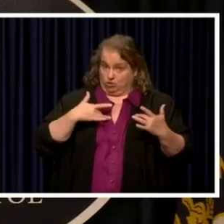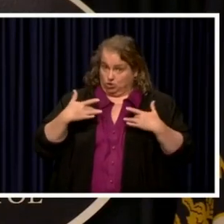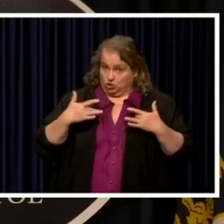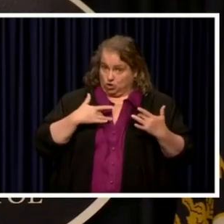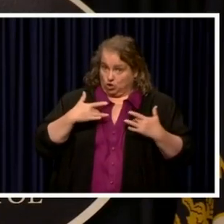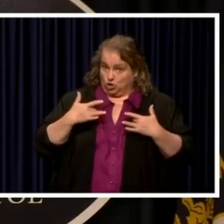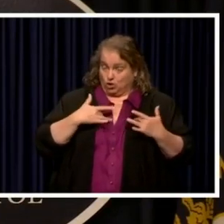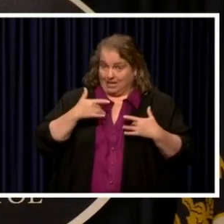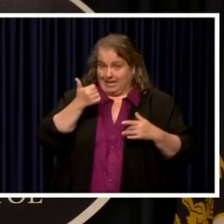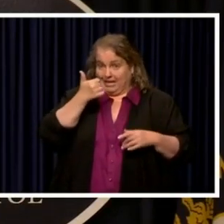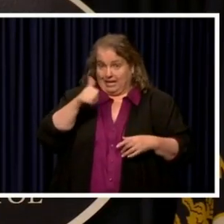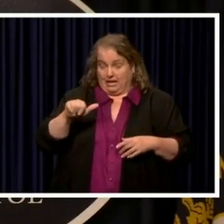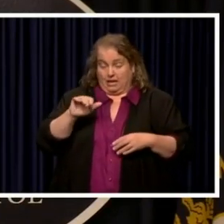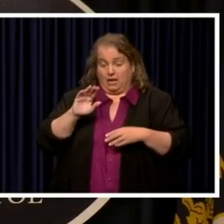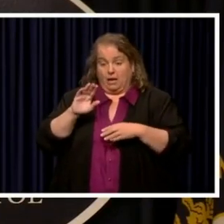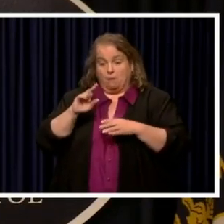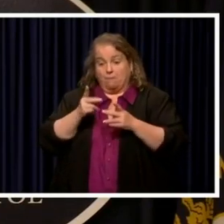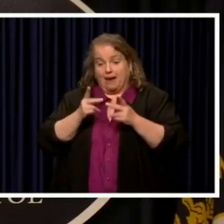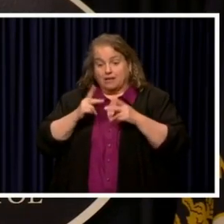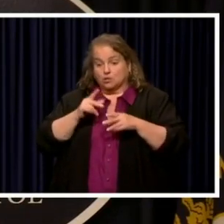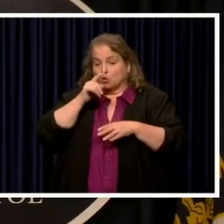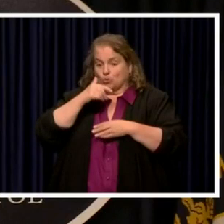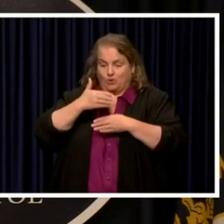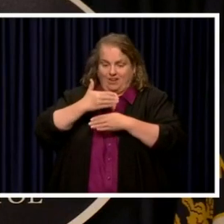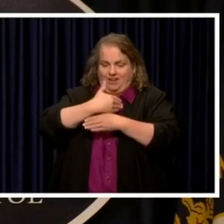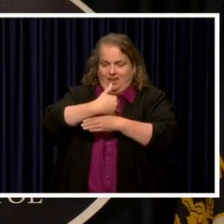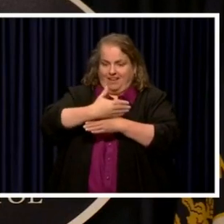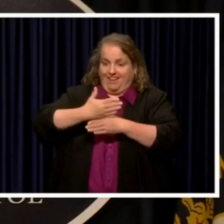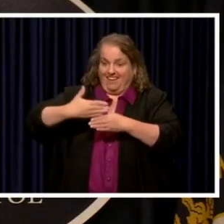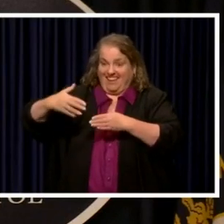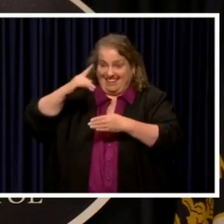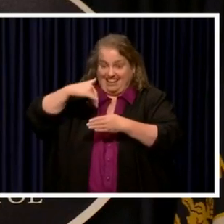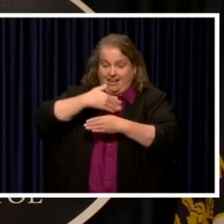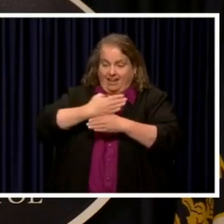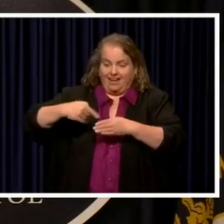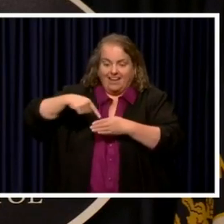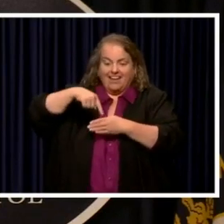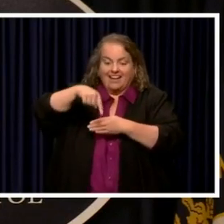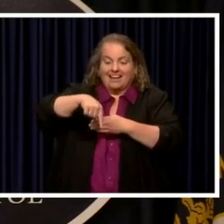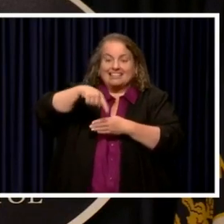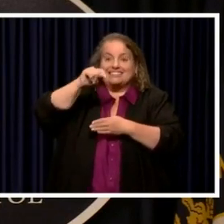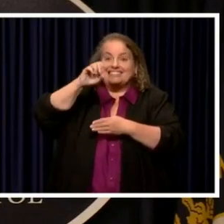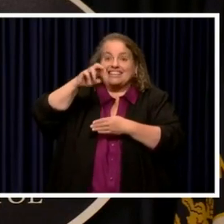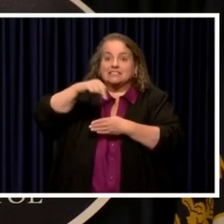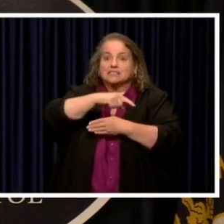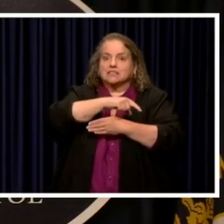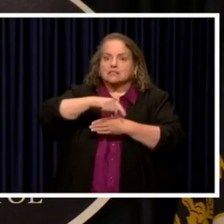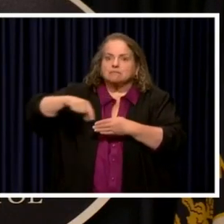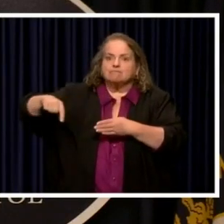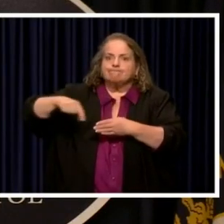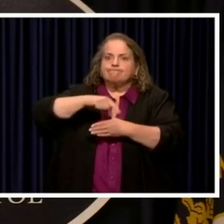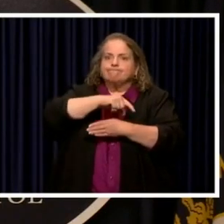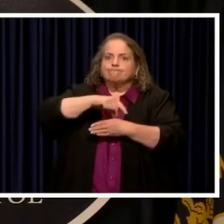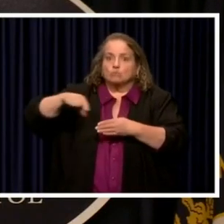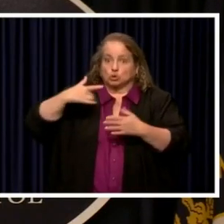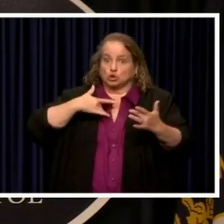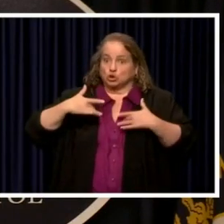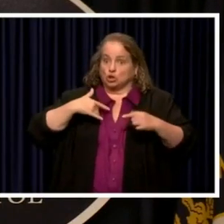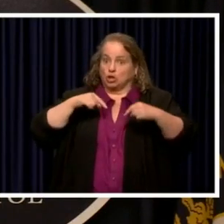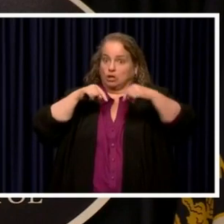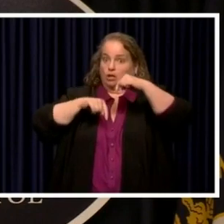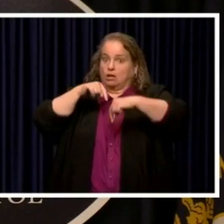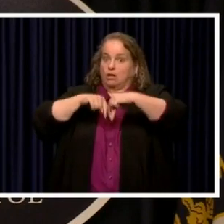Tennessee? Many counties in this region are showing either no increase in confirmed cases or what could be considered a leveling off. Is there a plan